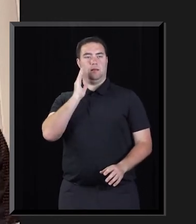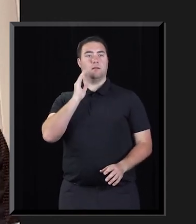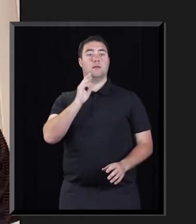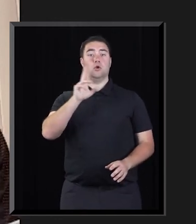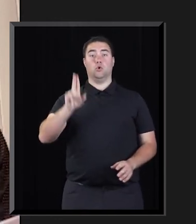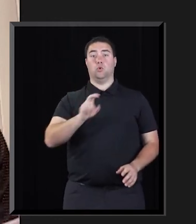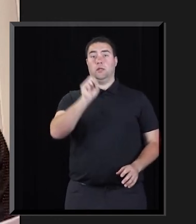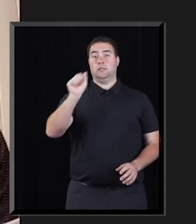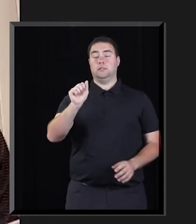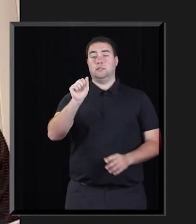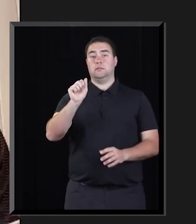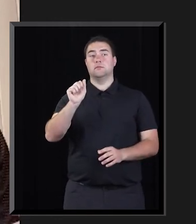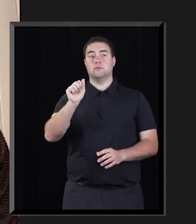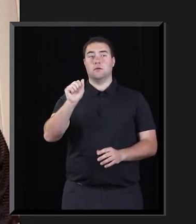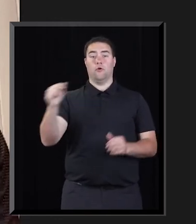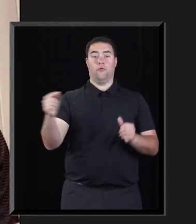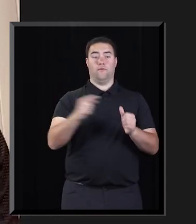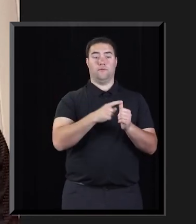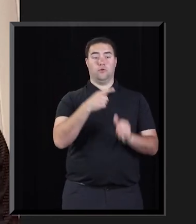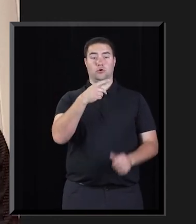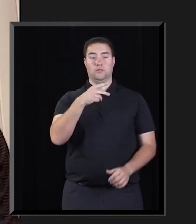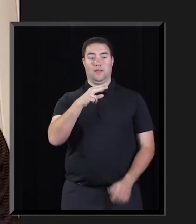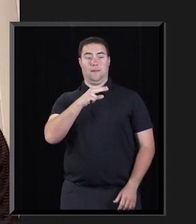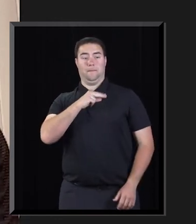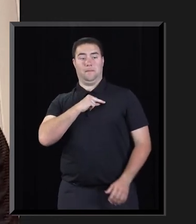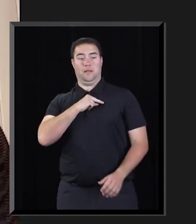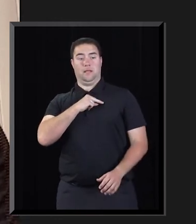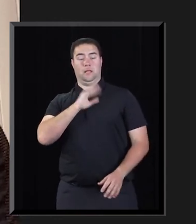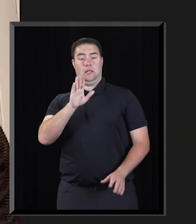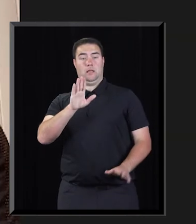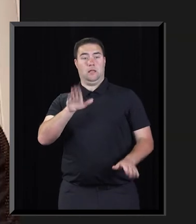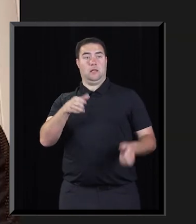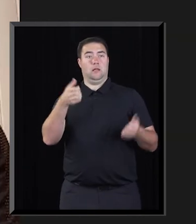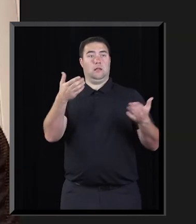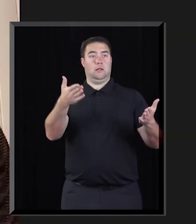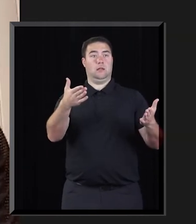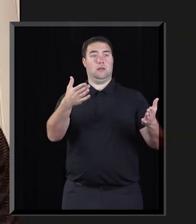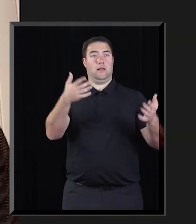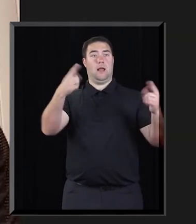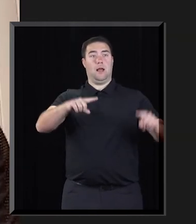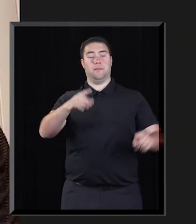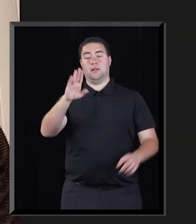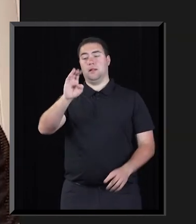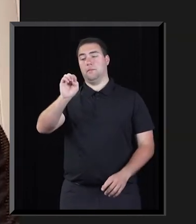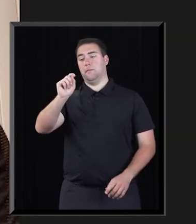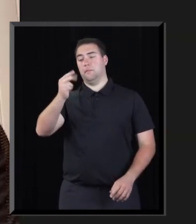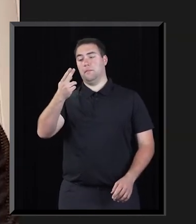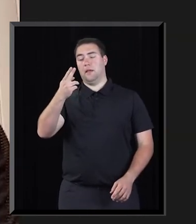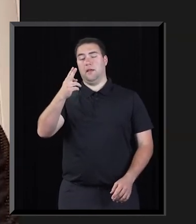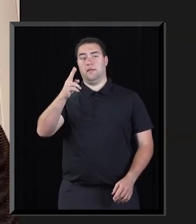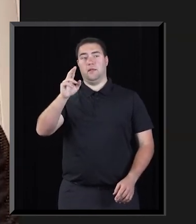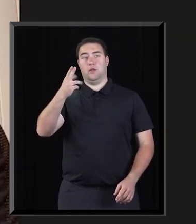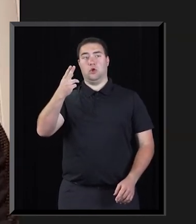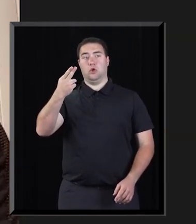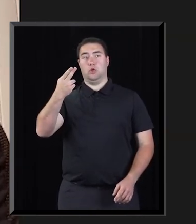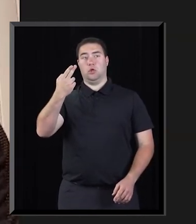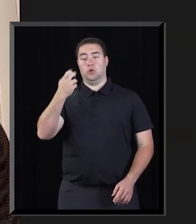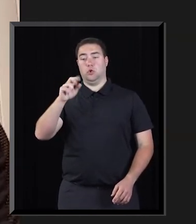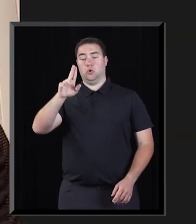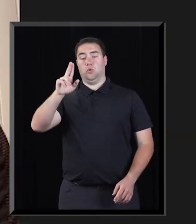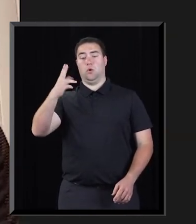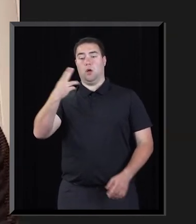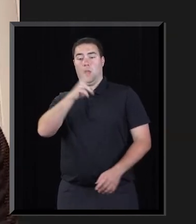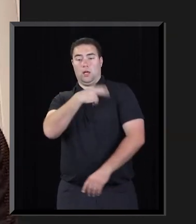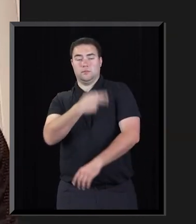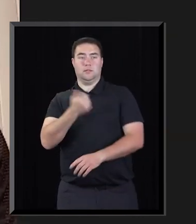pin presented to a graduating class occurred at Bellevue Hospital in New York City in 1880. The